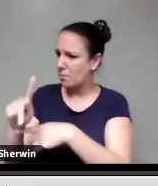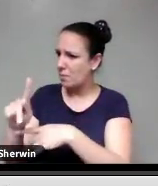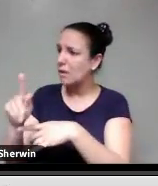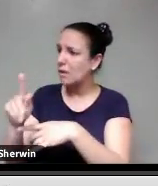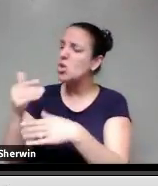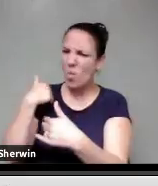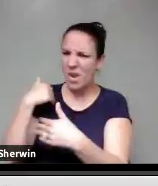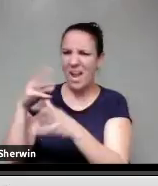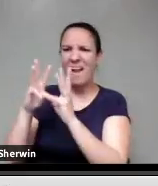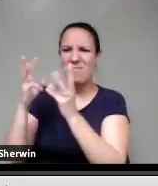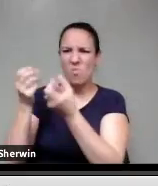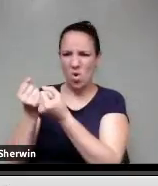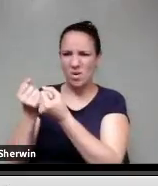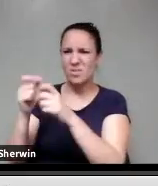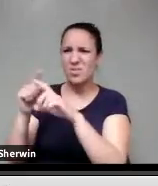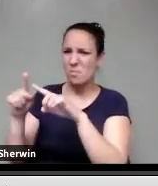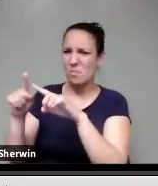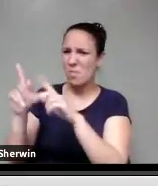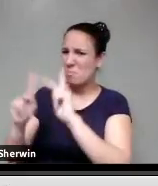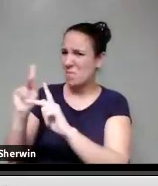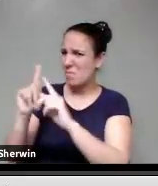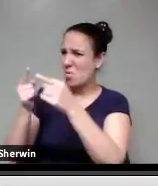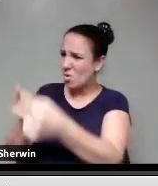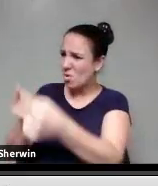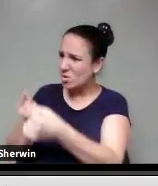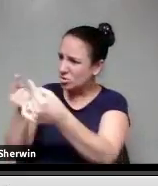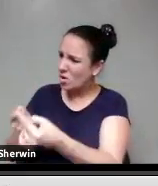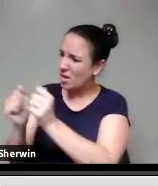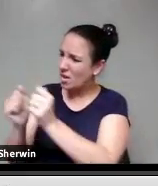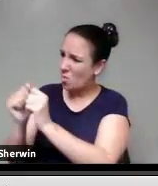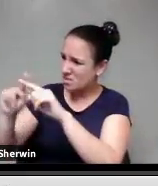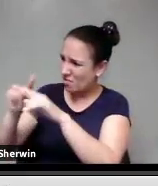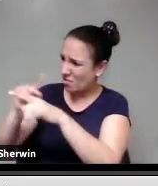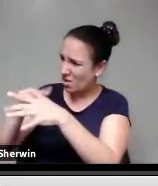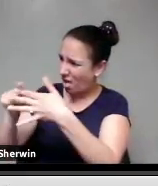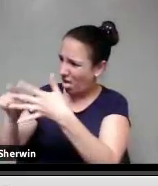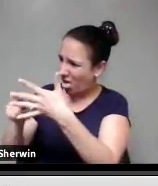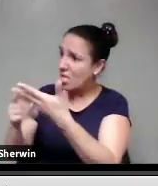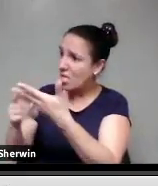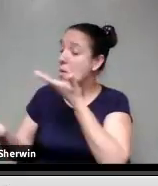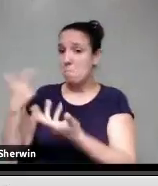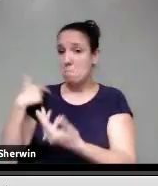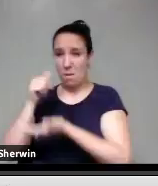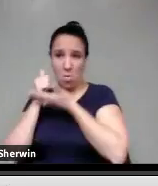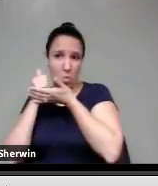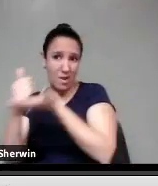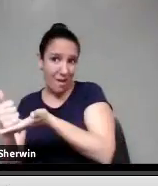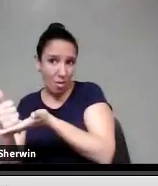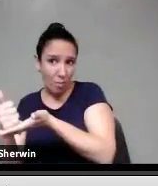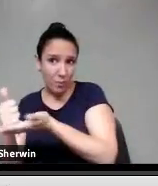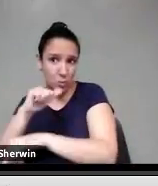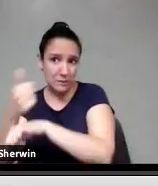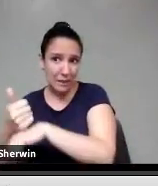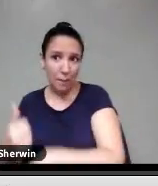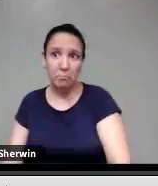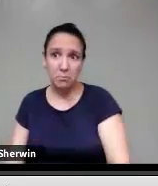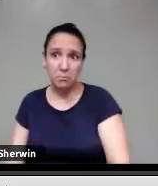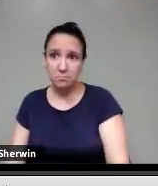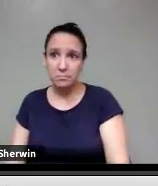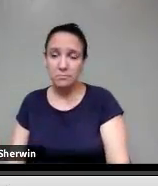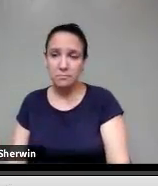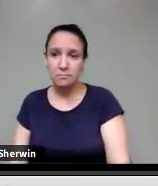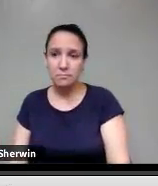we've noticed a lot of people are struggling with XYZ. Maybe that's a program we could help you with at the library, but maybe the library